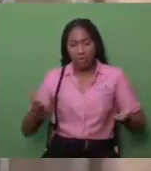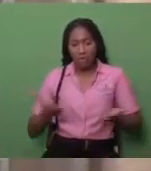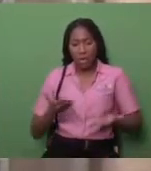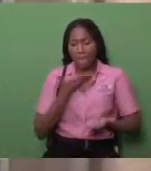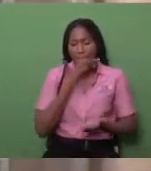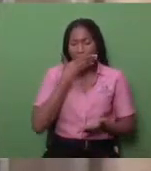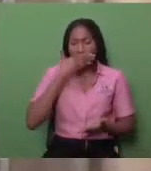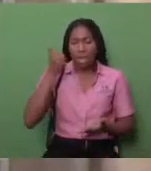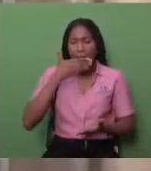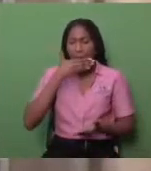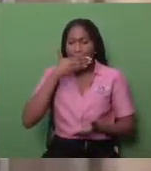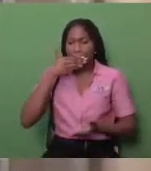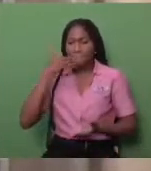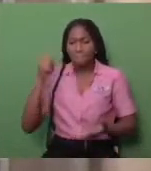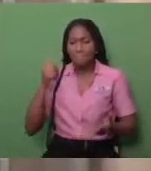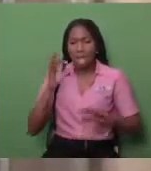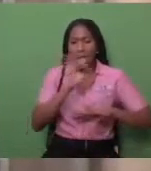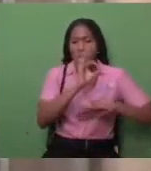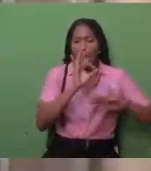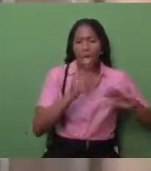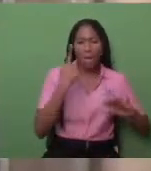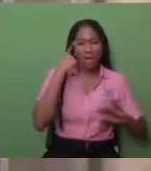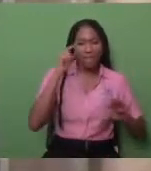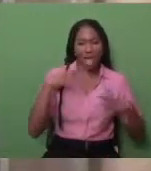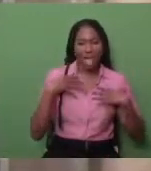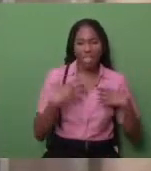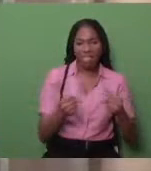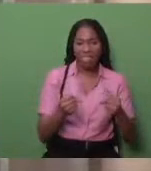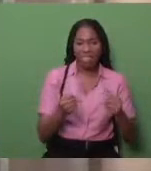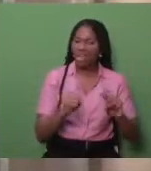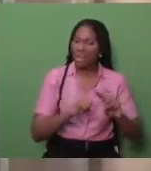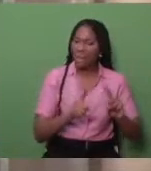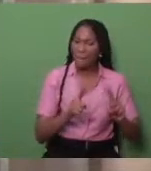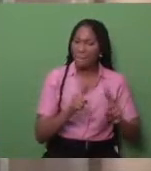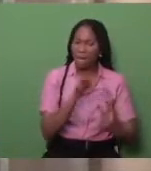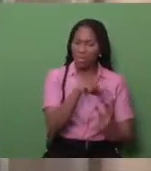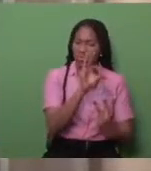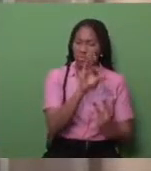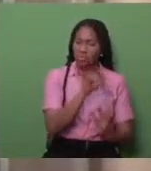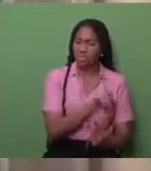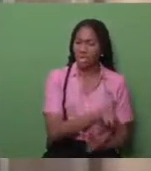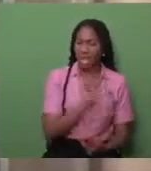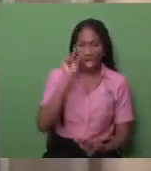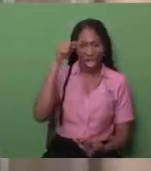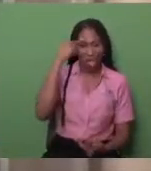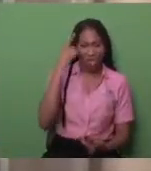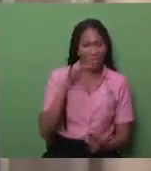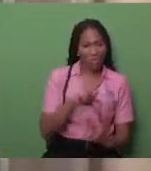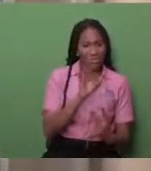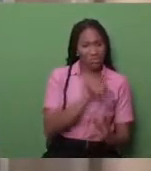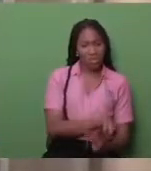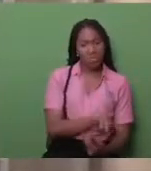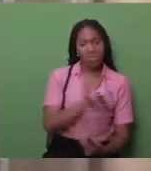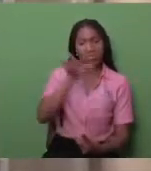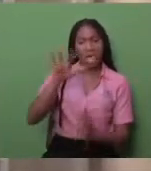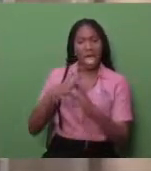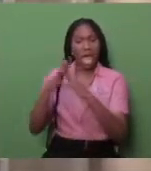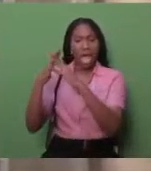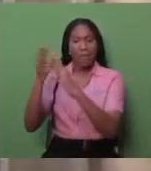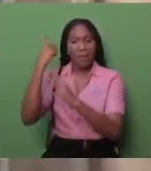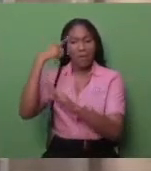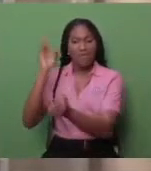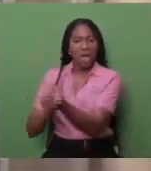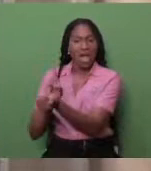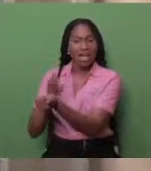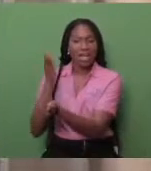in the Commonwealth for health, and yet they choose to go abroad to get treatment. It's hard to believe 6 years